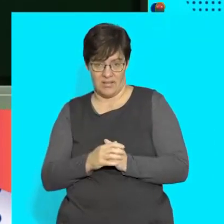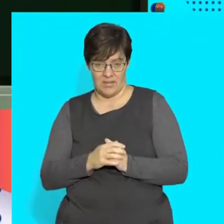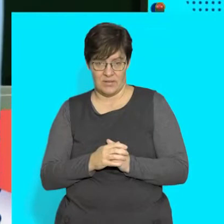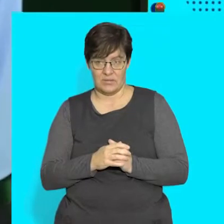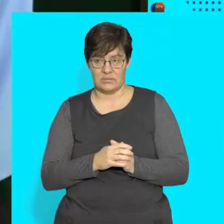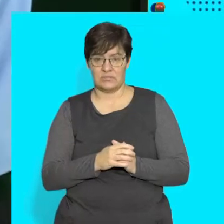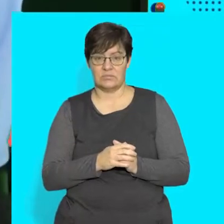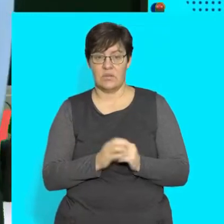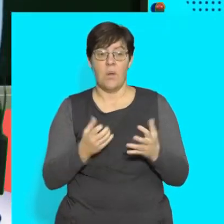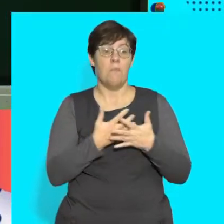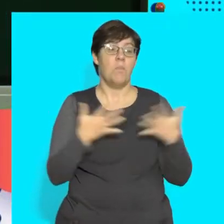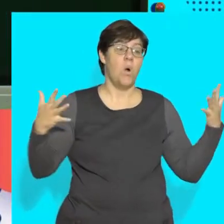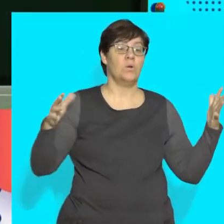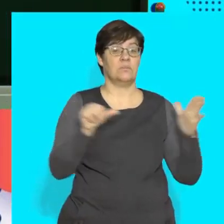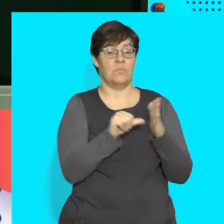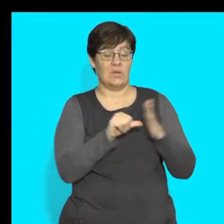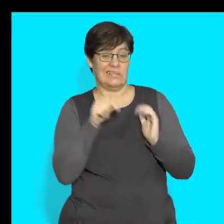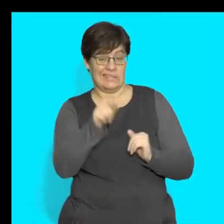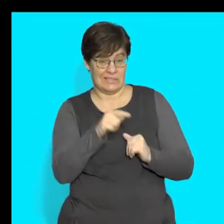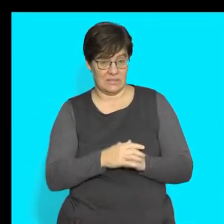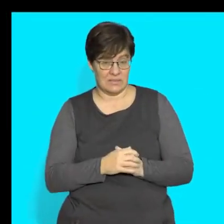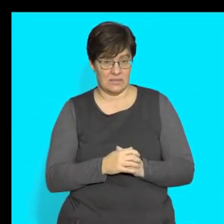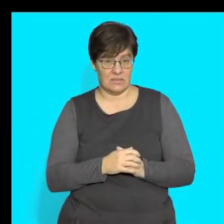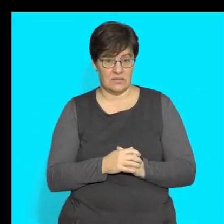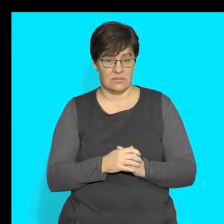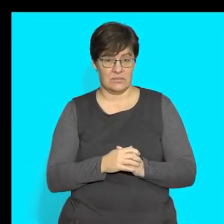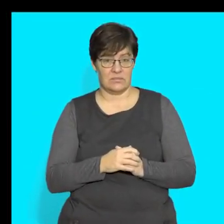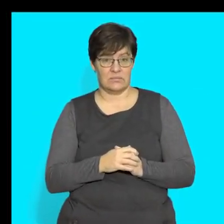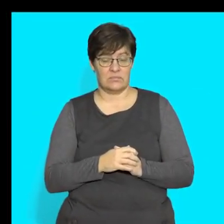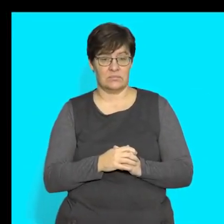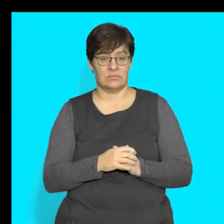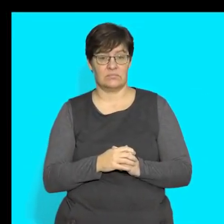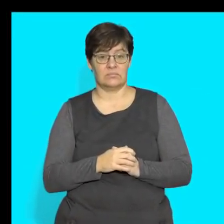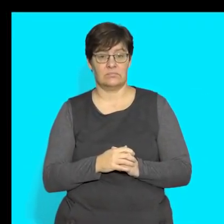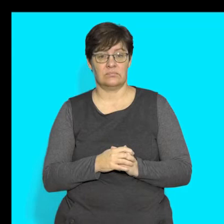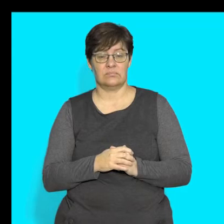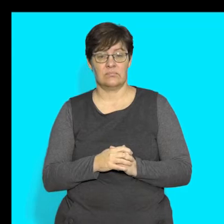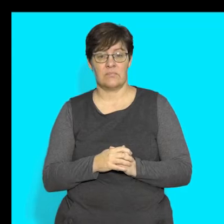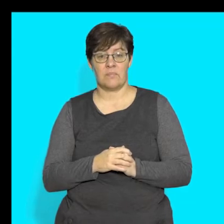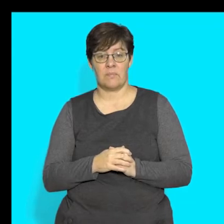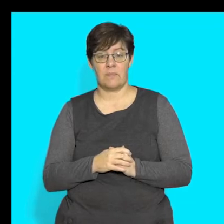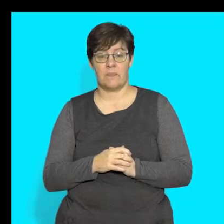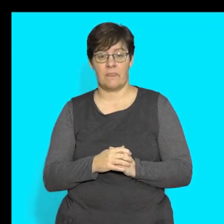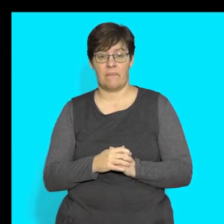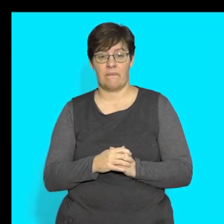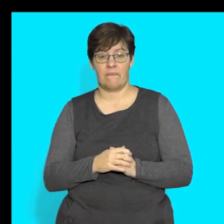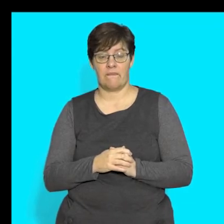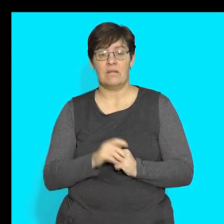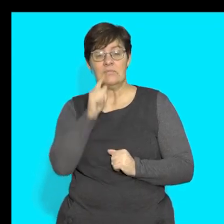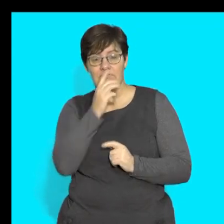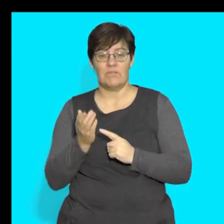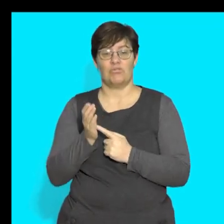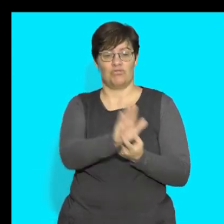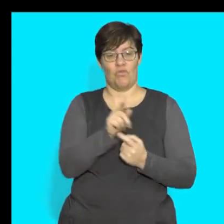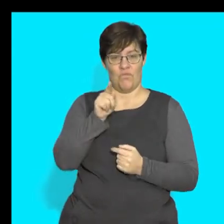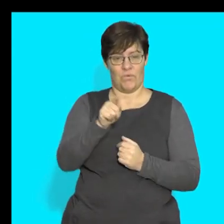armature. But the most significant part of this commutator is in fact the part that